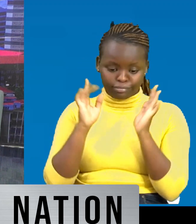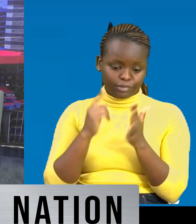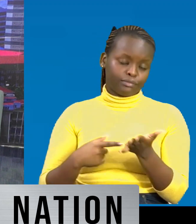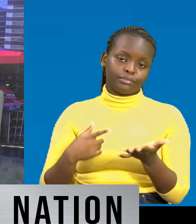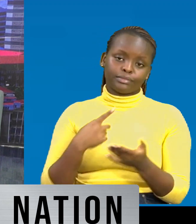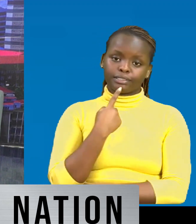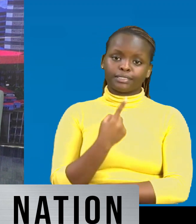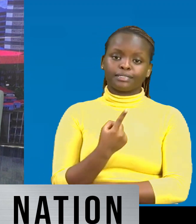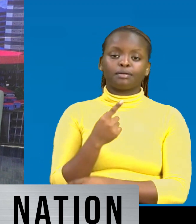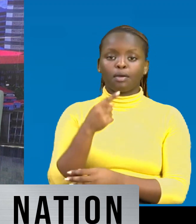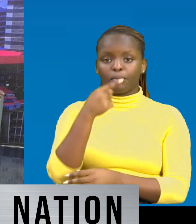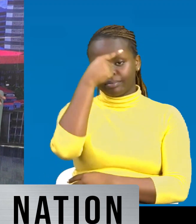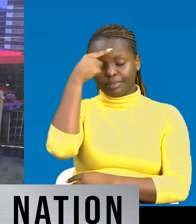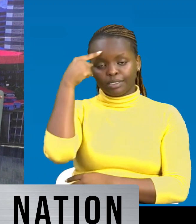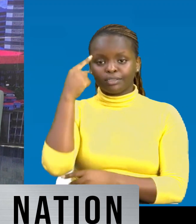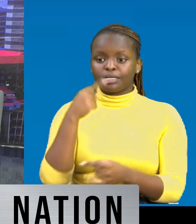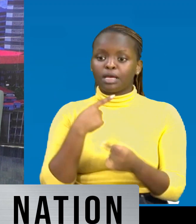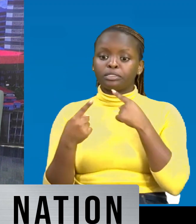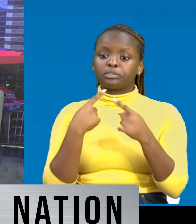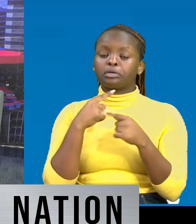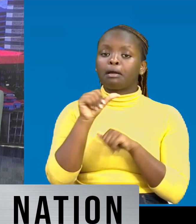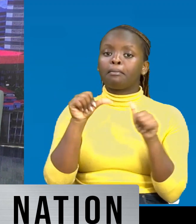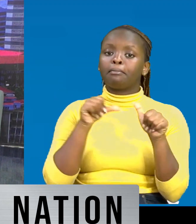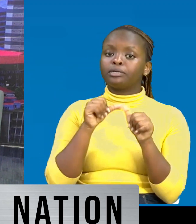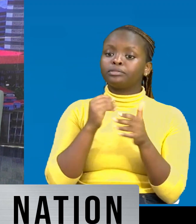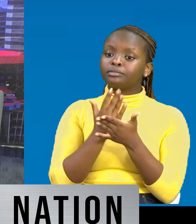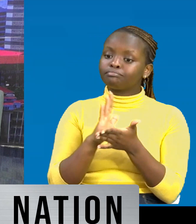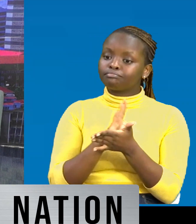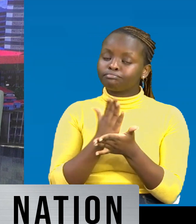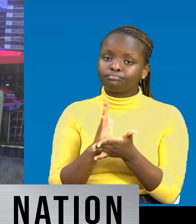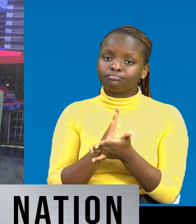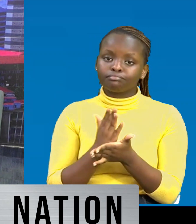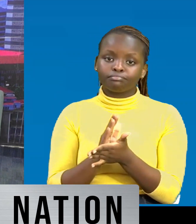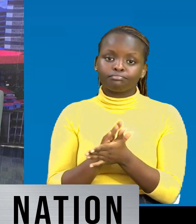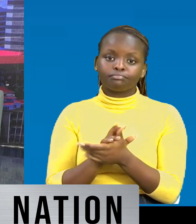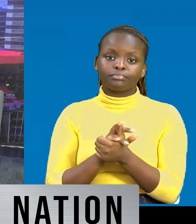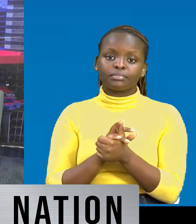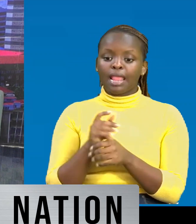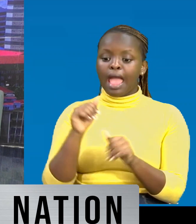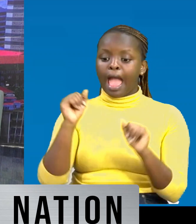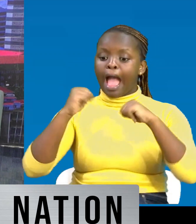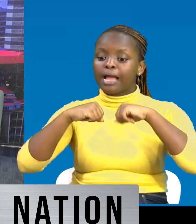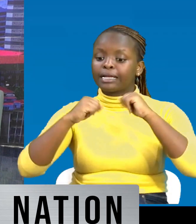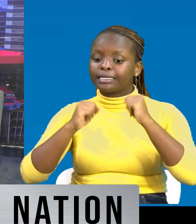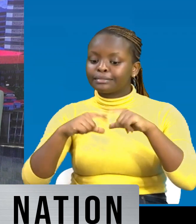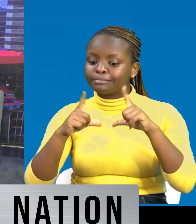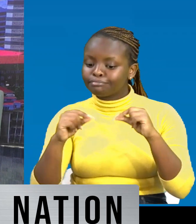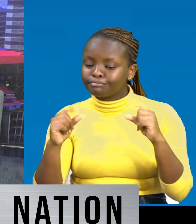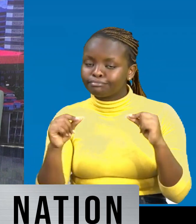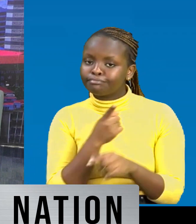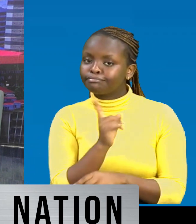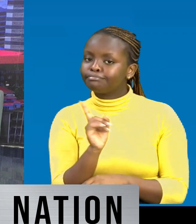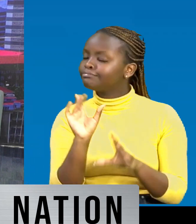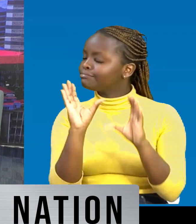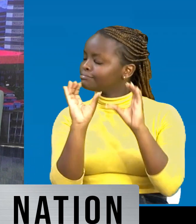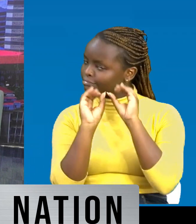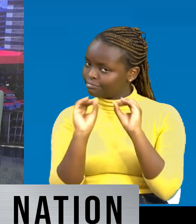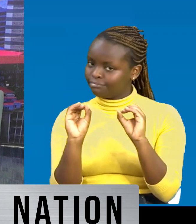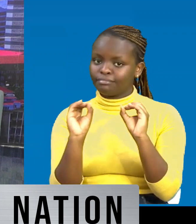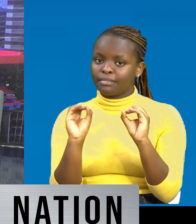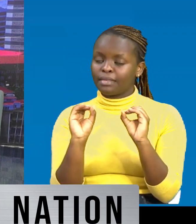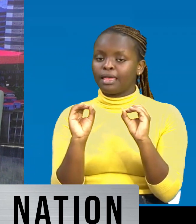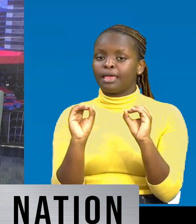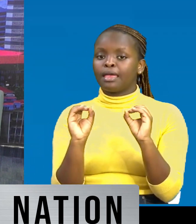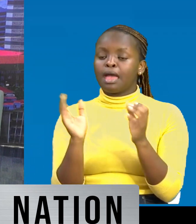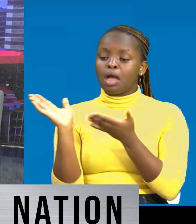because he has talked about shares. I didn't agree with him. I don't agree with the statement that he has made about these trips,